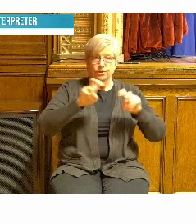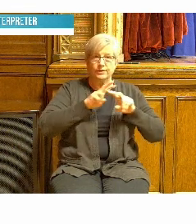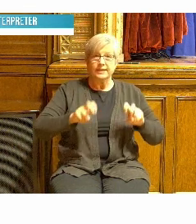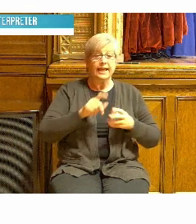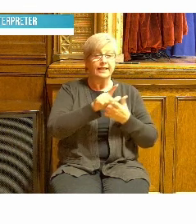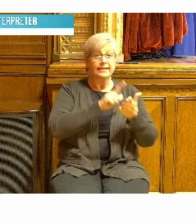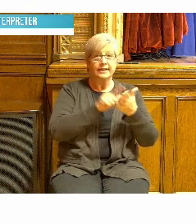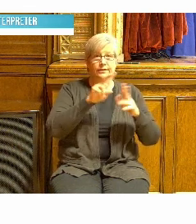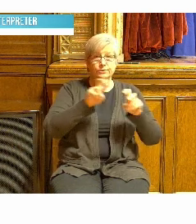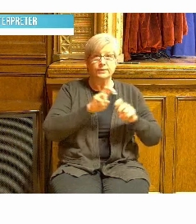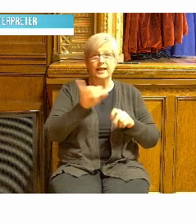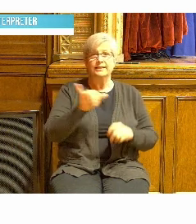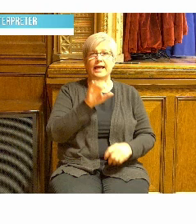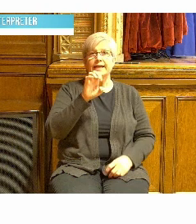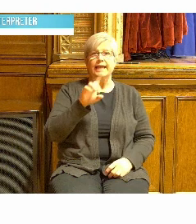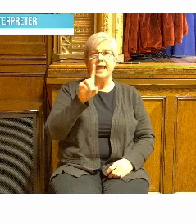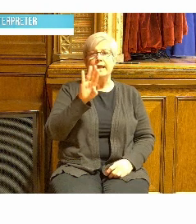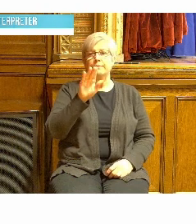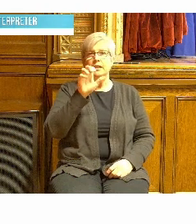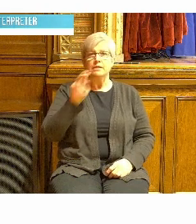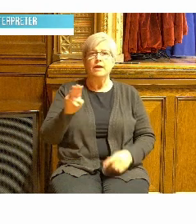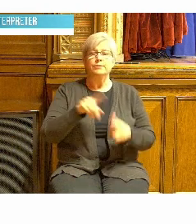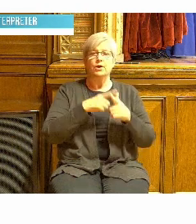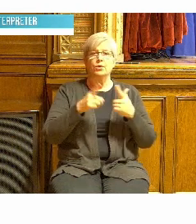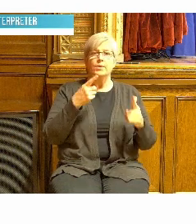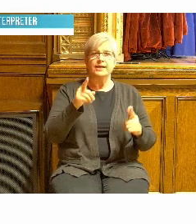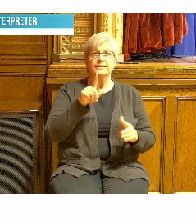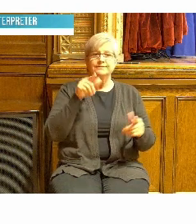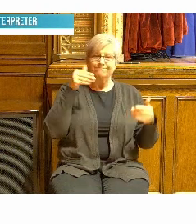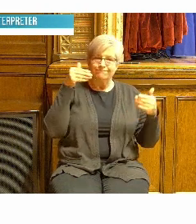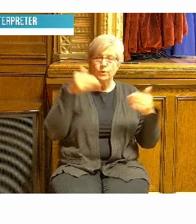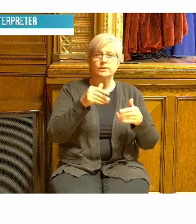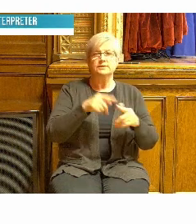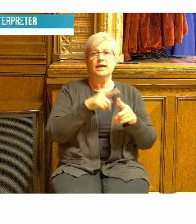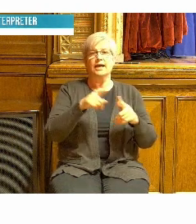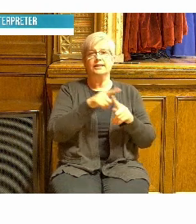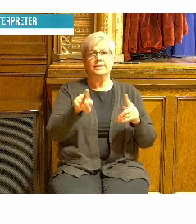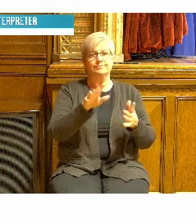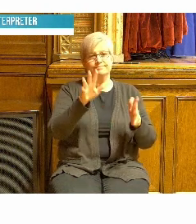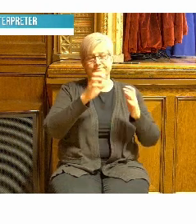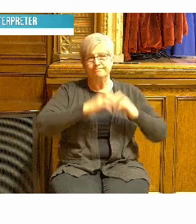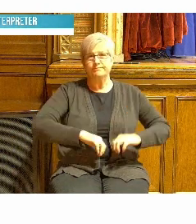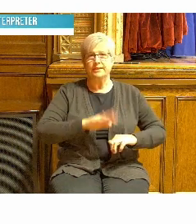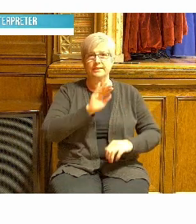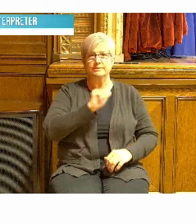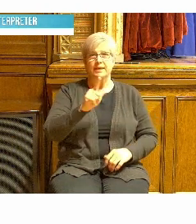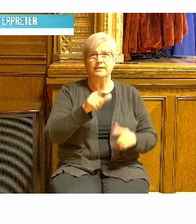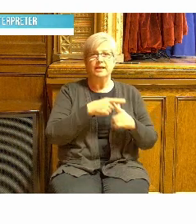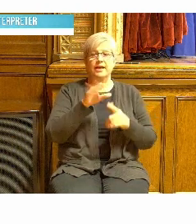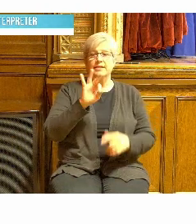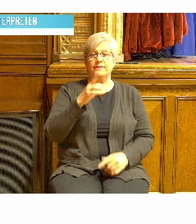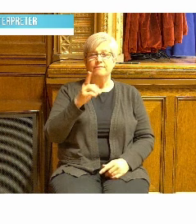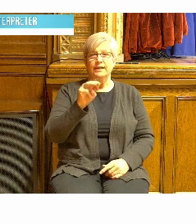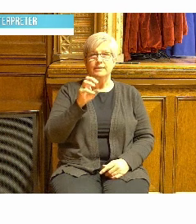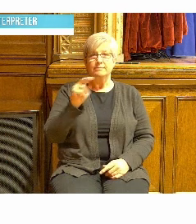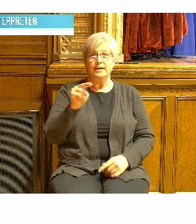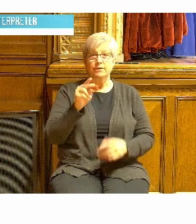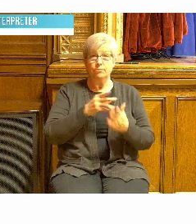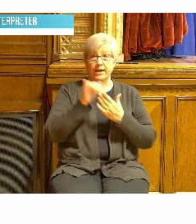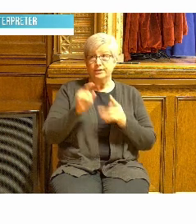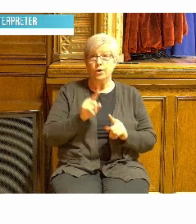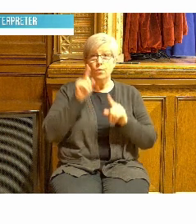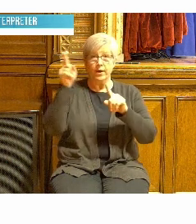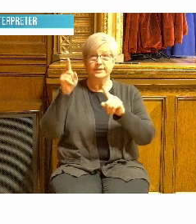Legal scrutiny like Ed Blum, who is laser focused on knocking this bill down. The Freedmen Project went to